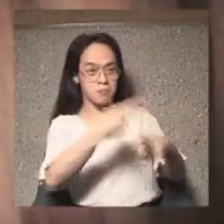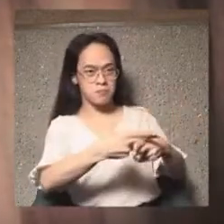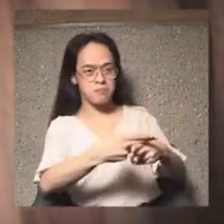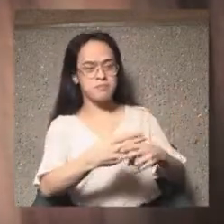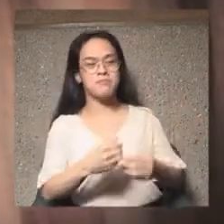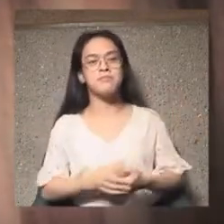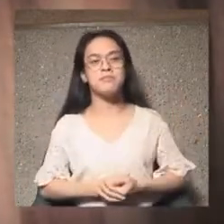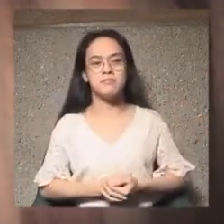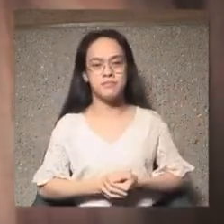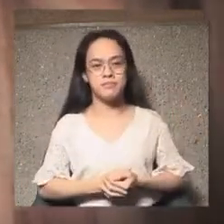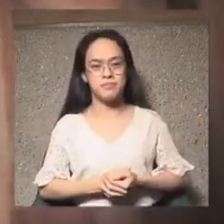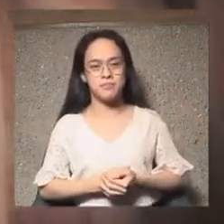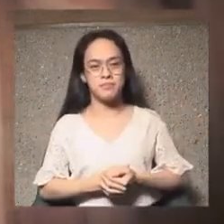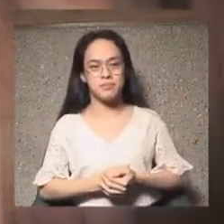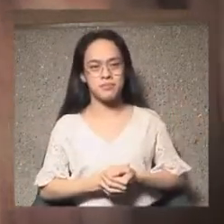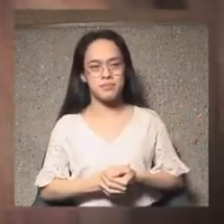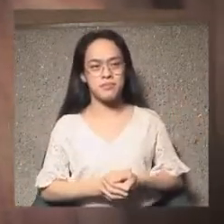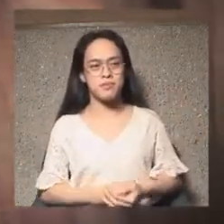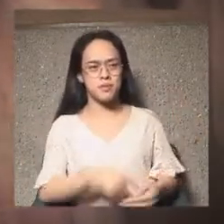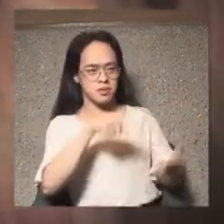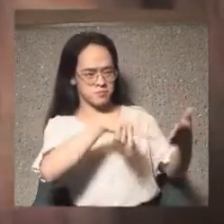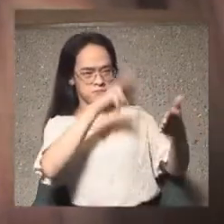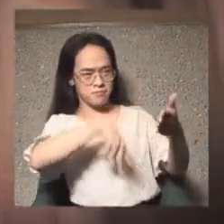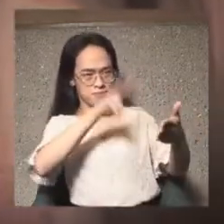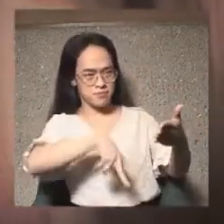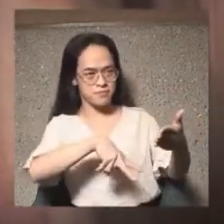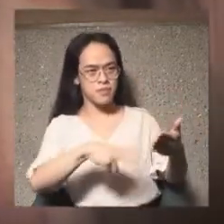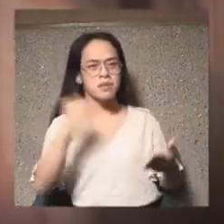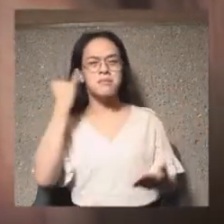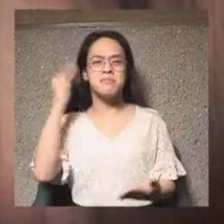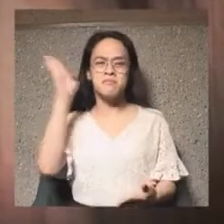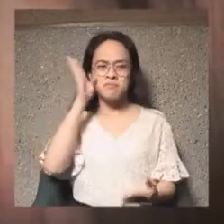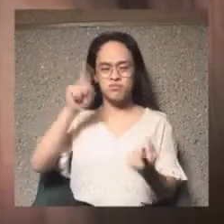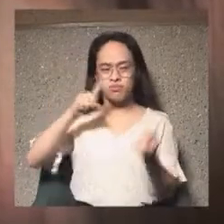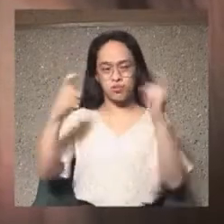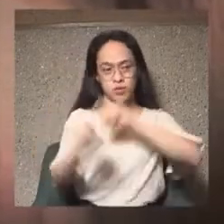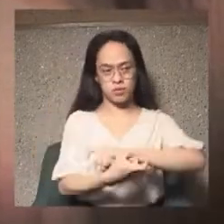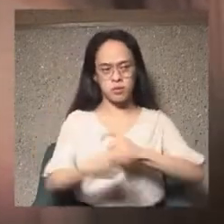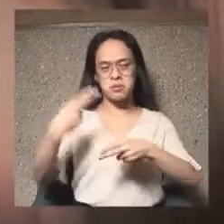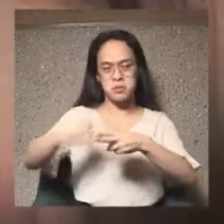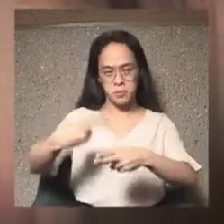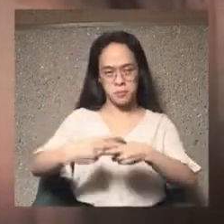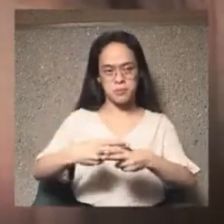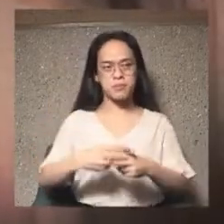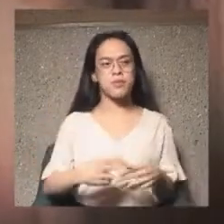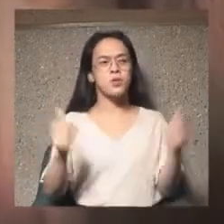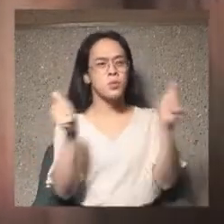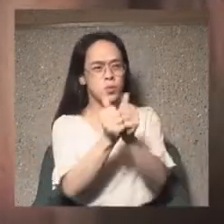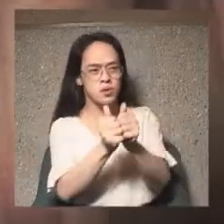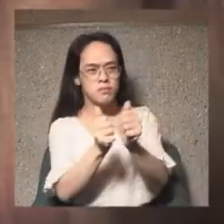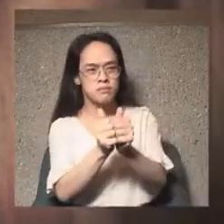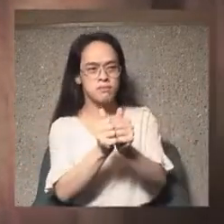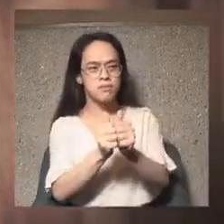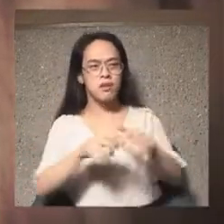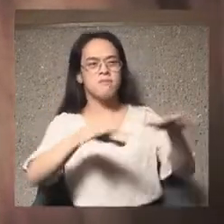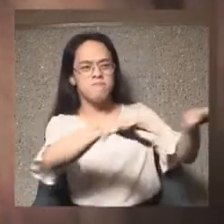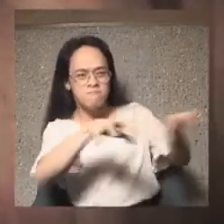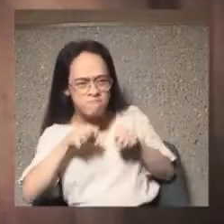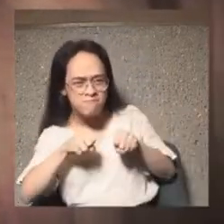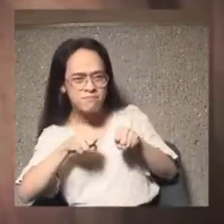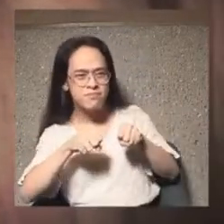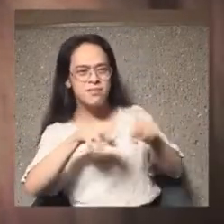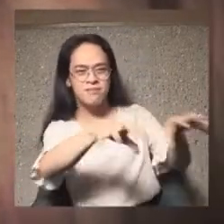meant heel grabber or deceiver. From Jacob, the heel grabber